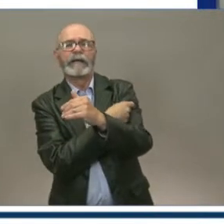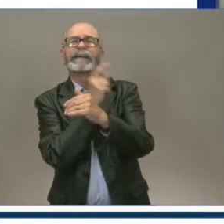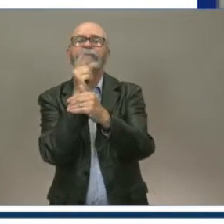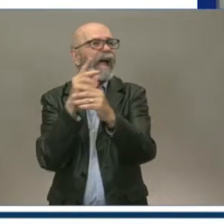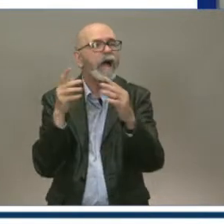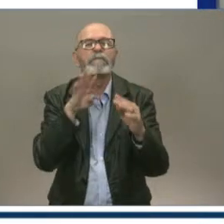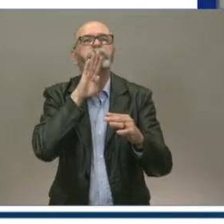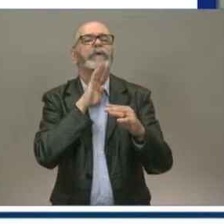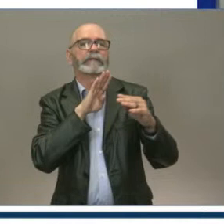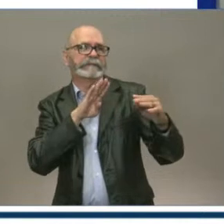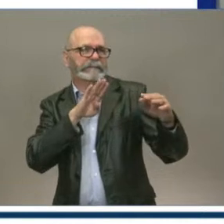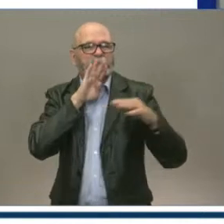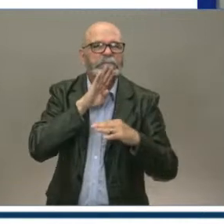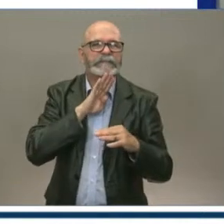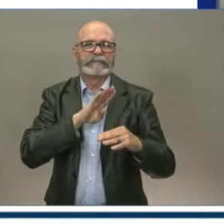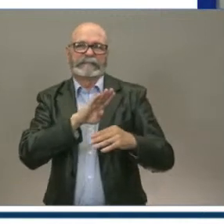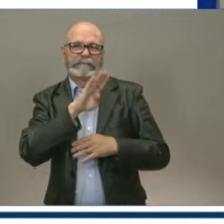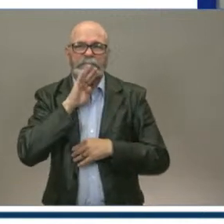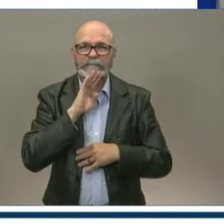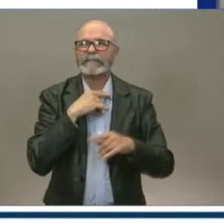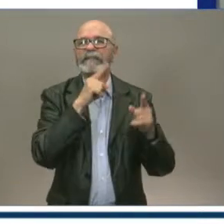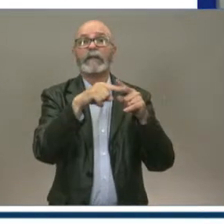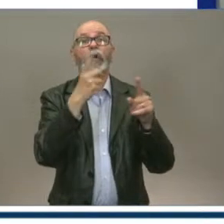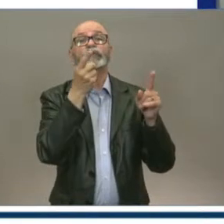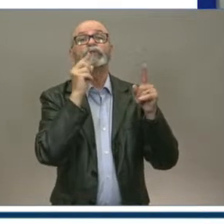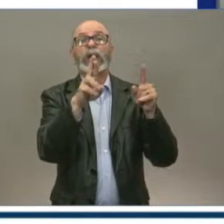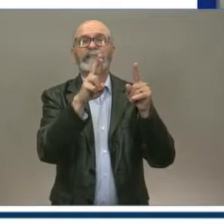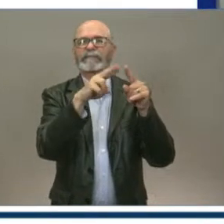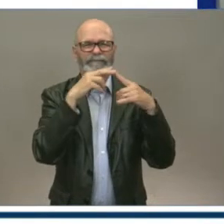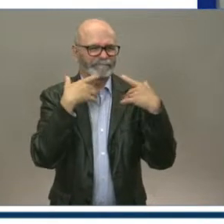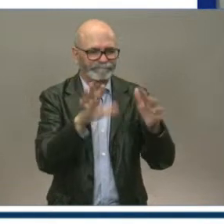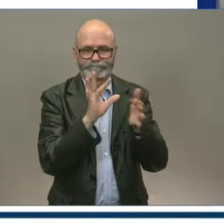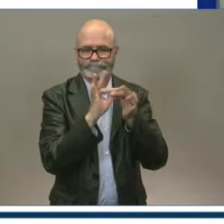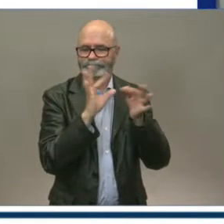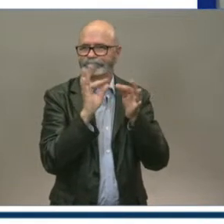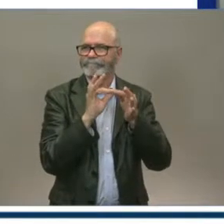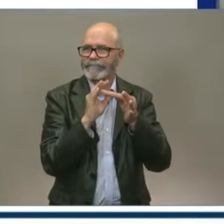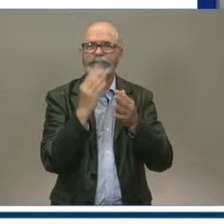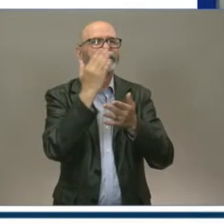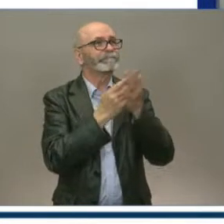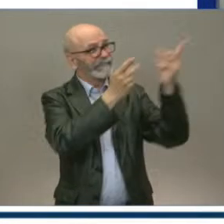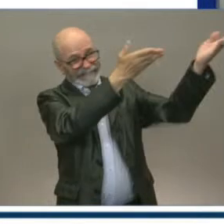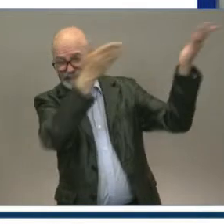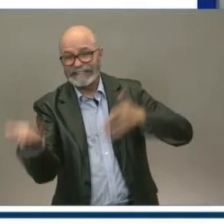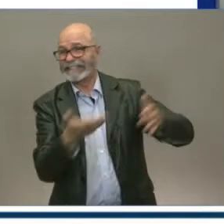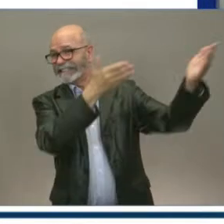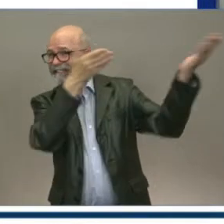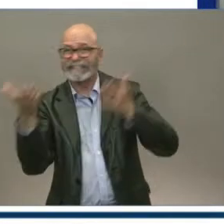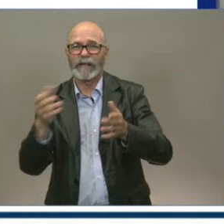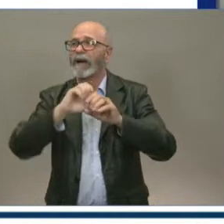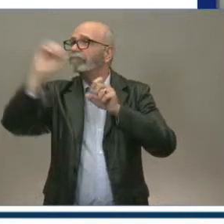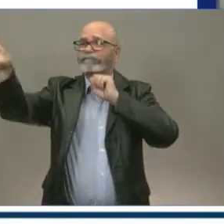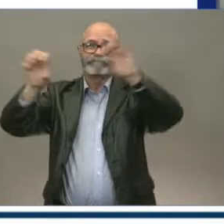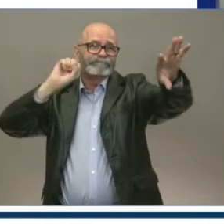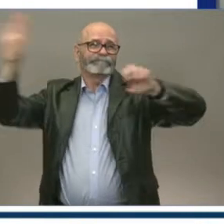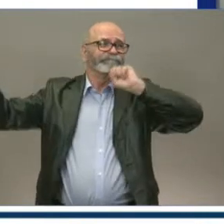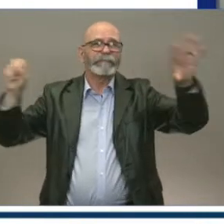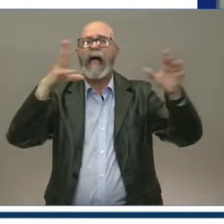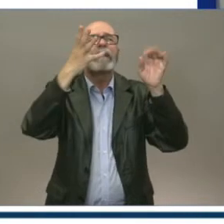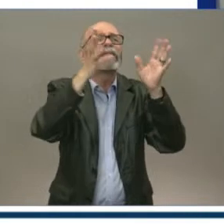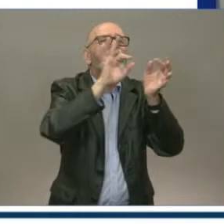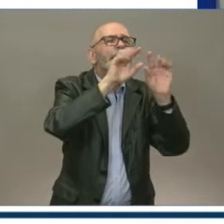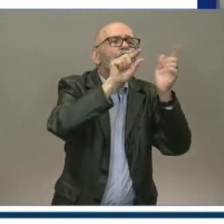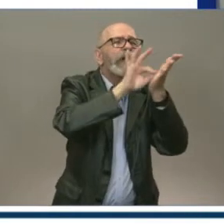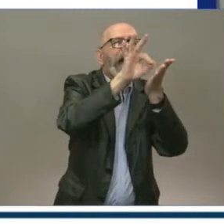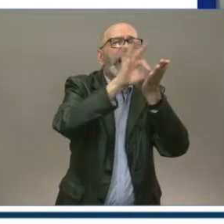as Dr. Strang said on Tuesday, vaccine is being distributed across the province equitably by population. Staff already started